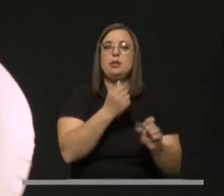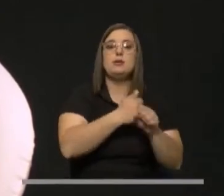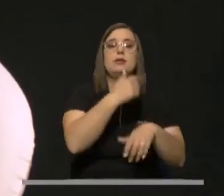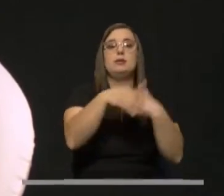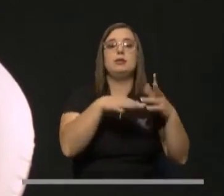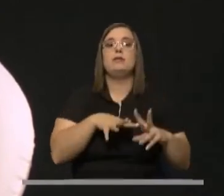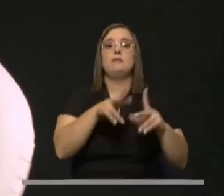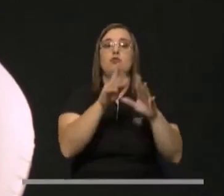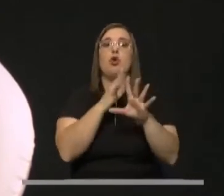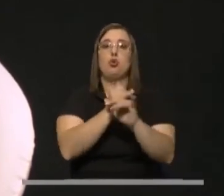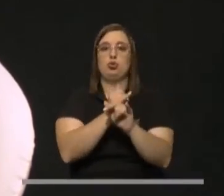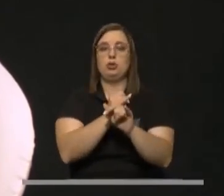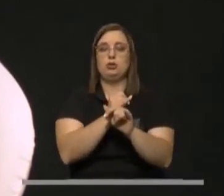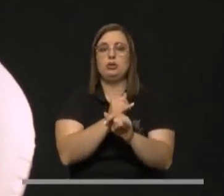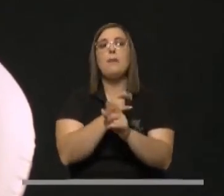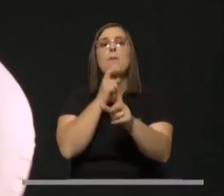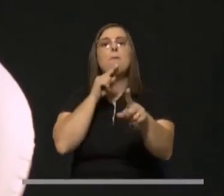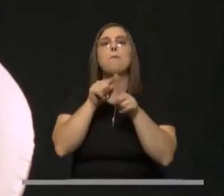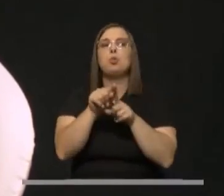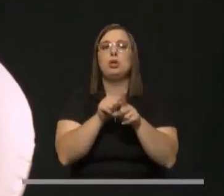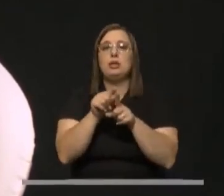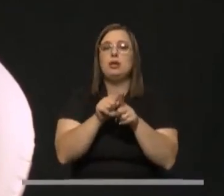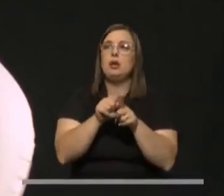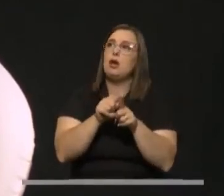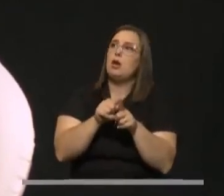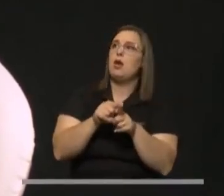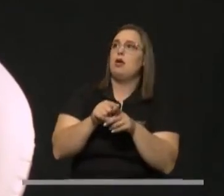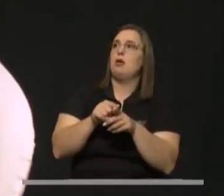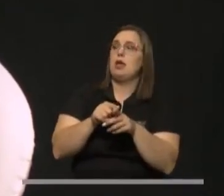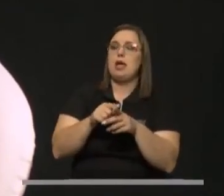the revolution that was occurring. That is the